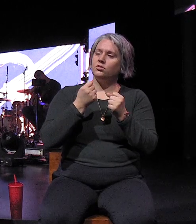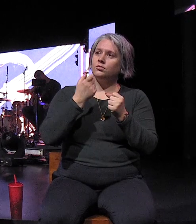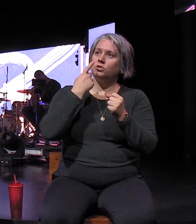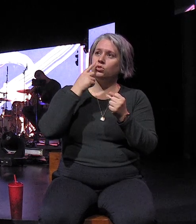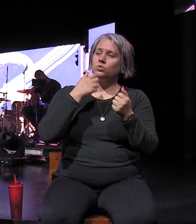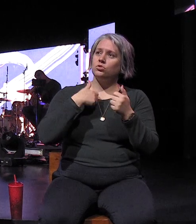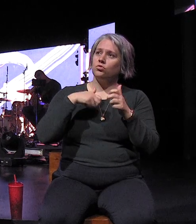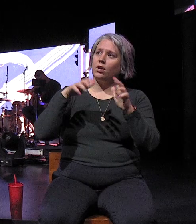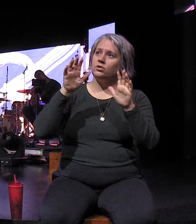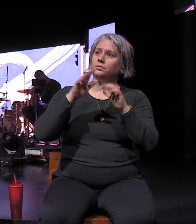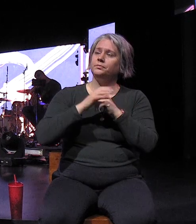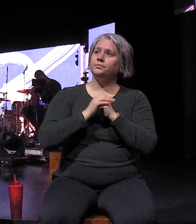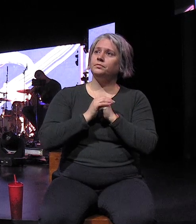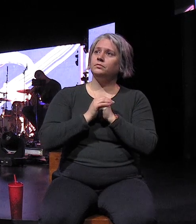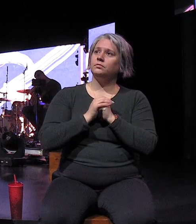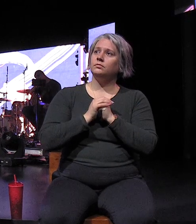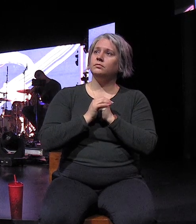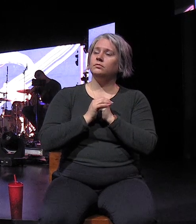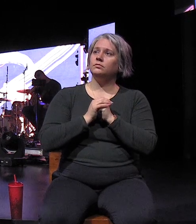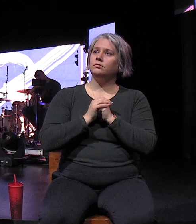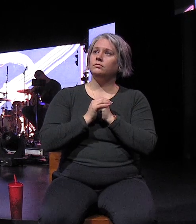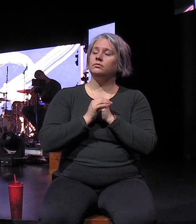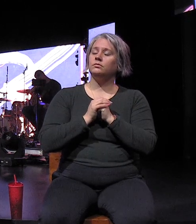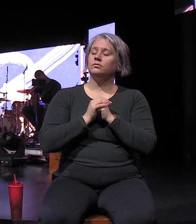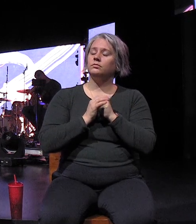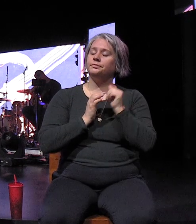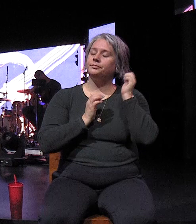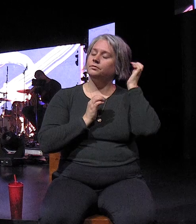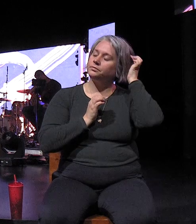to place you at the center.